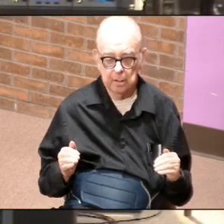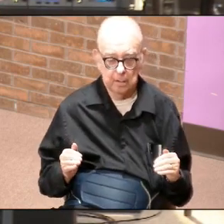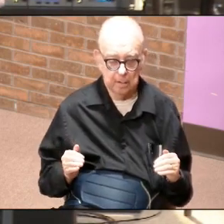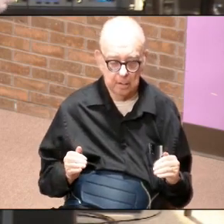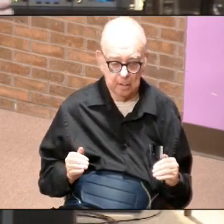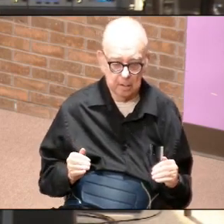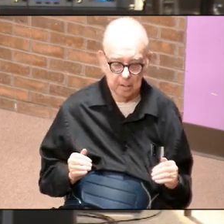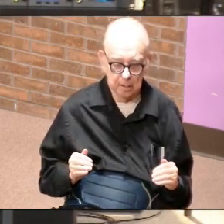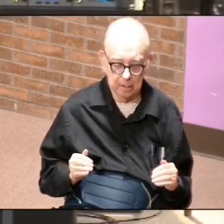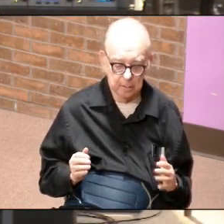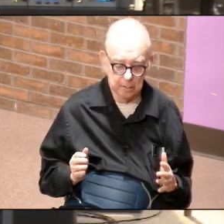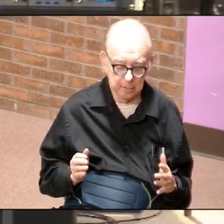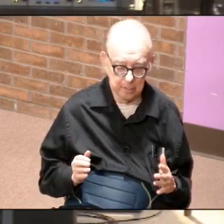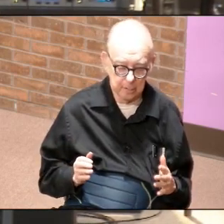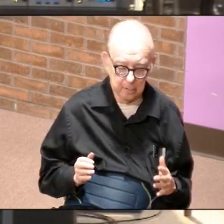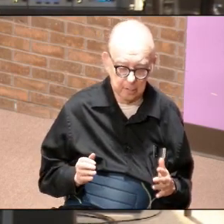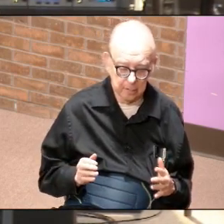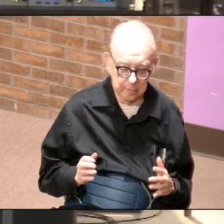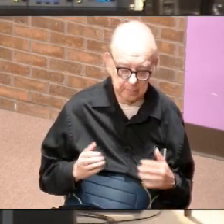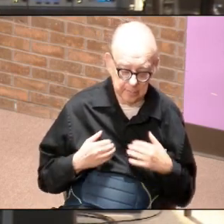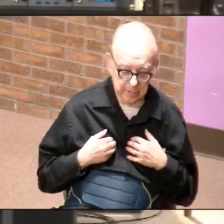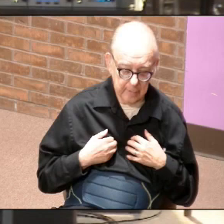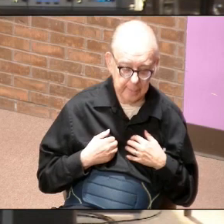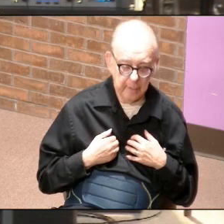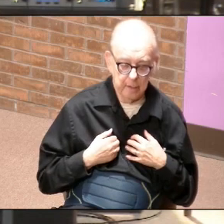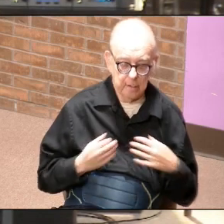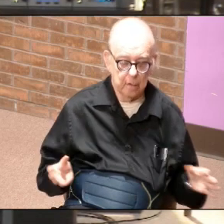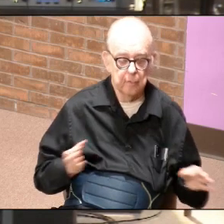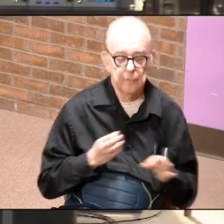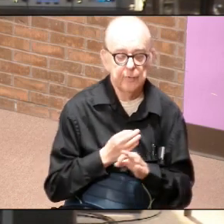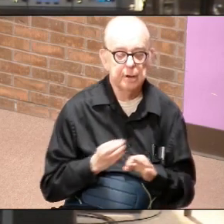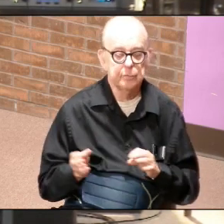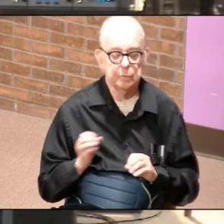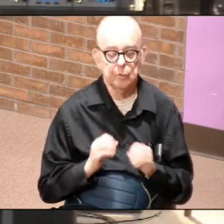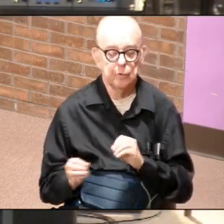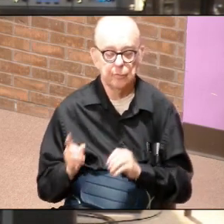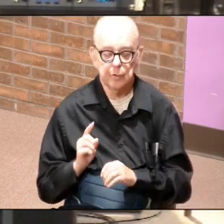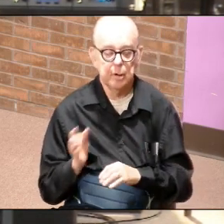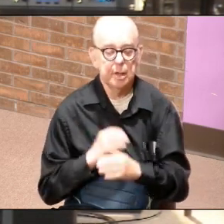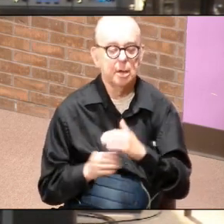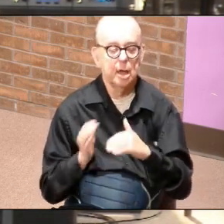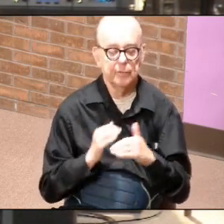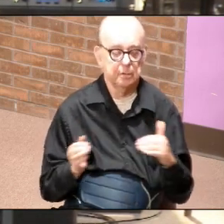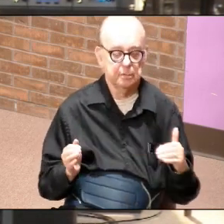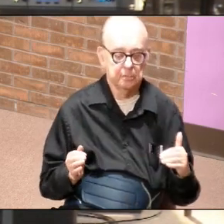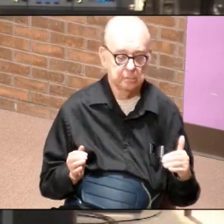not empty, but you're going to have a lot of freedom to move around.